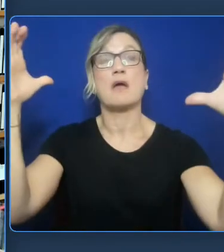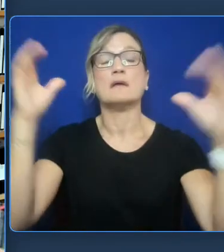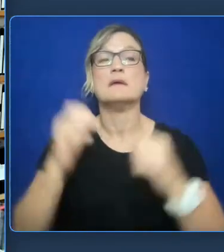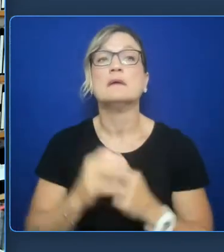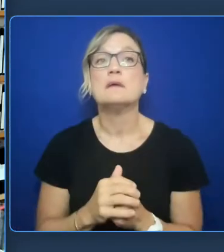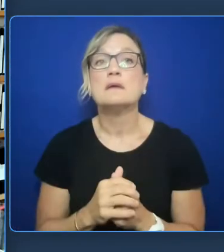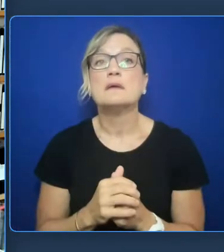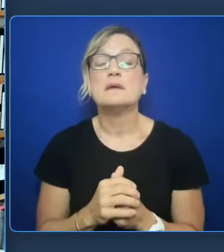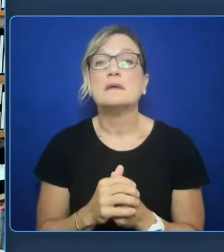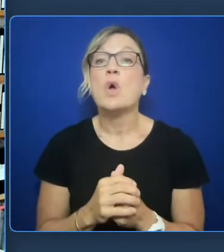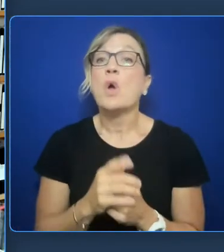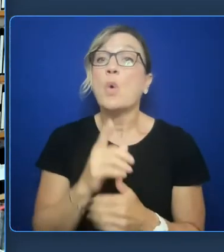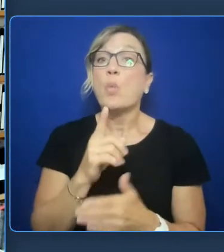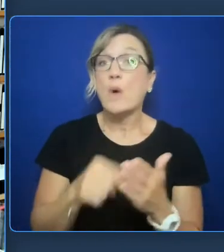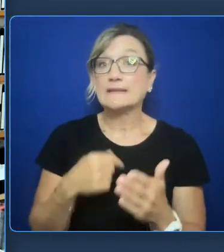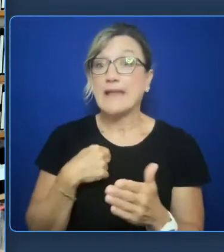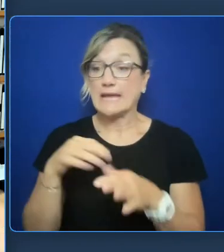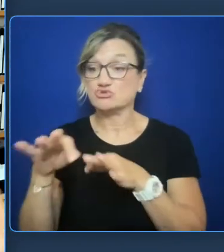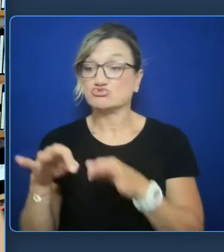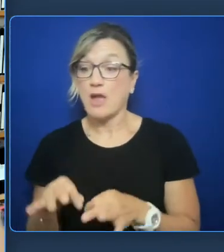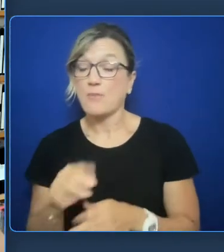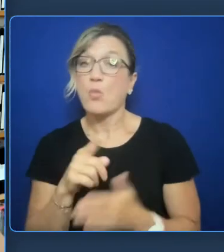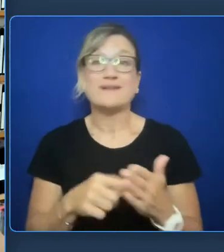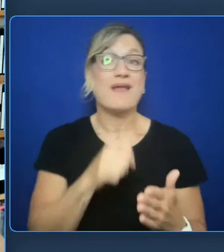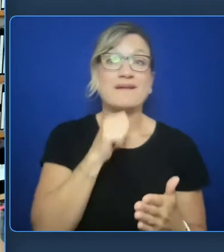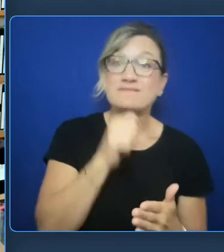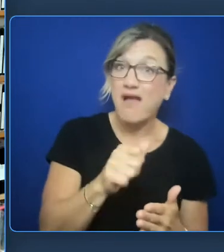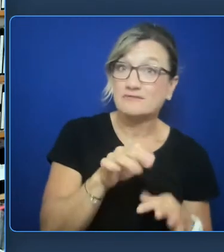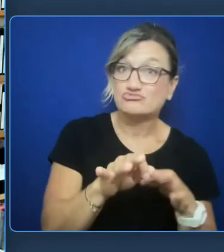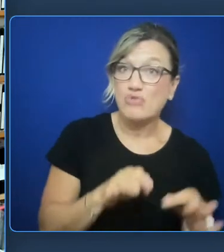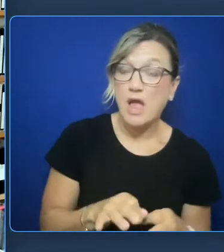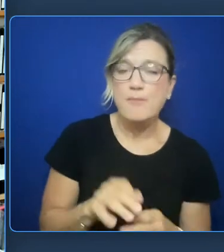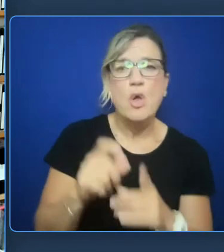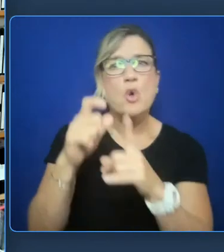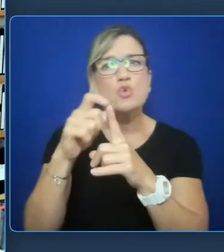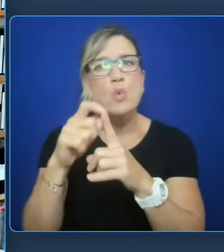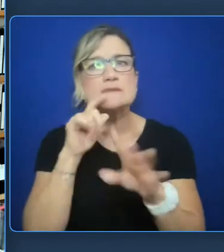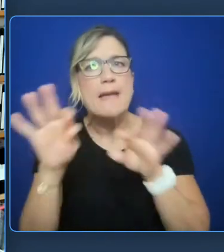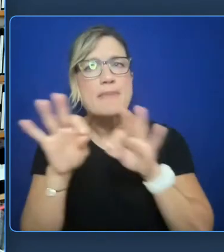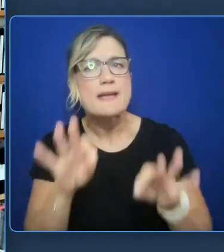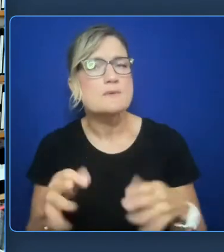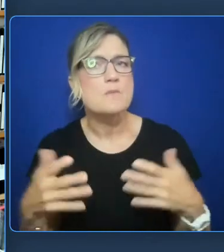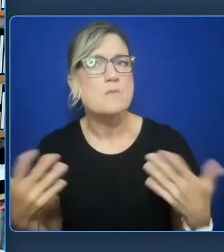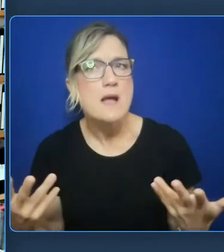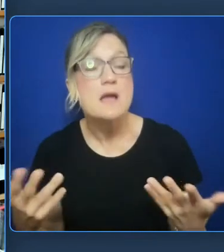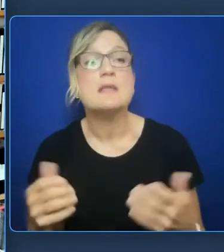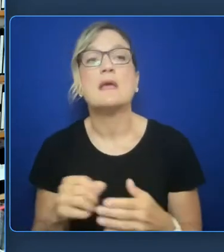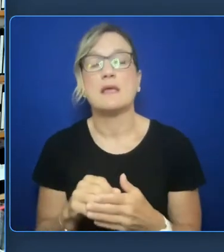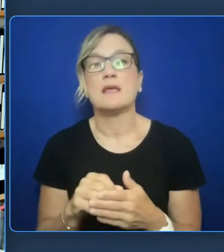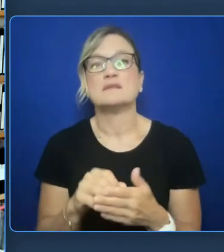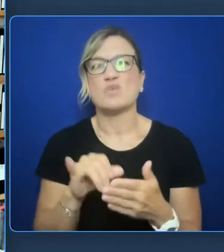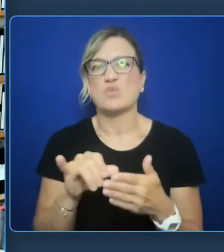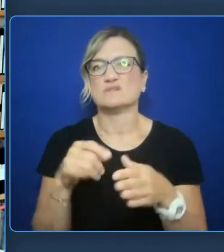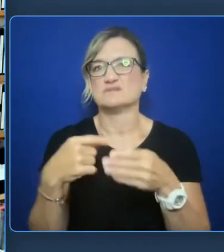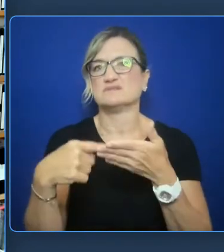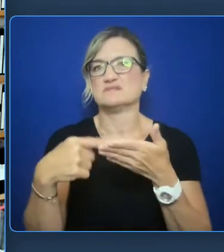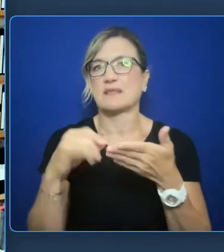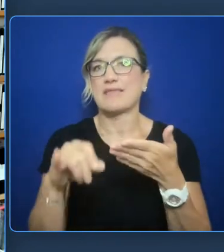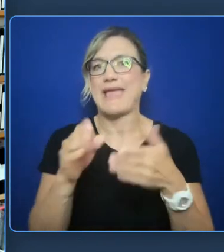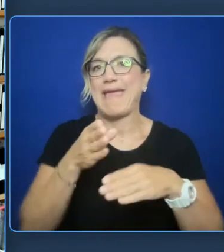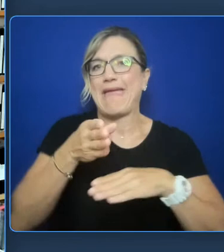Think about things that were not described. Think about the words that were used. And we'll go through that a little bit afterwards.